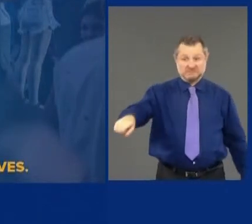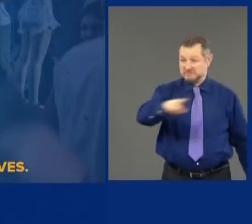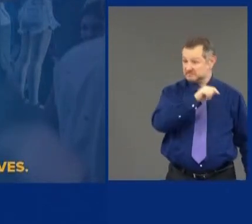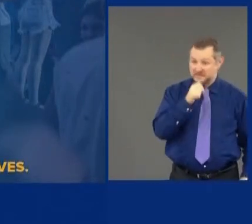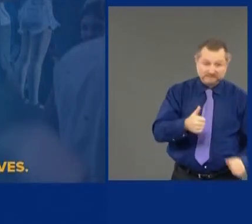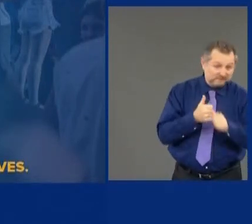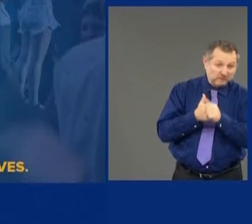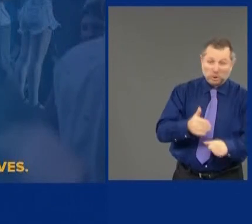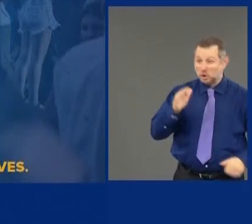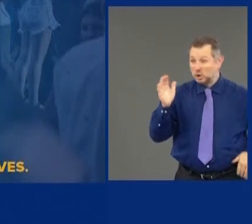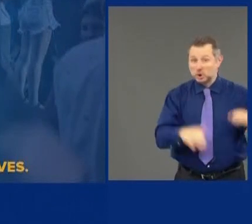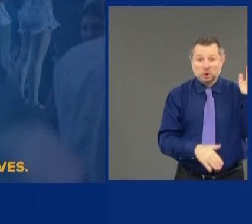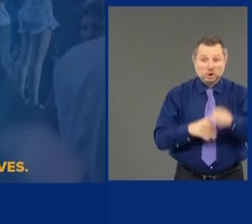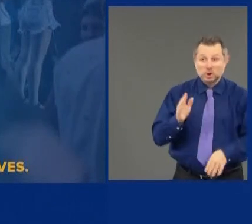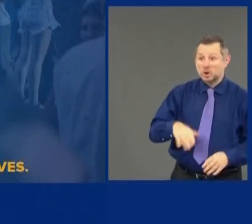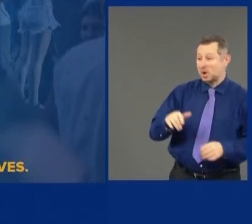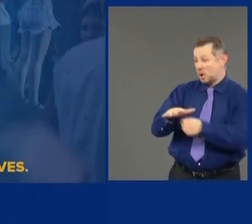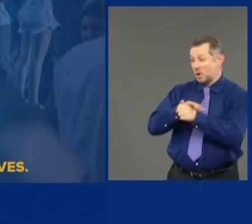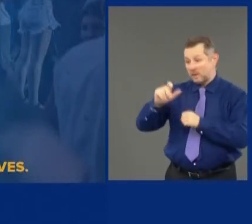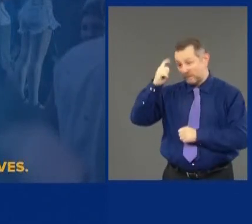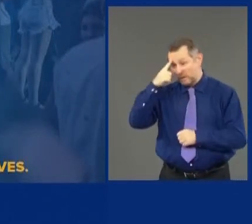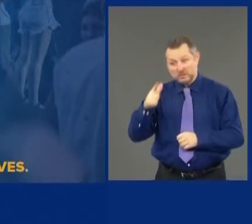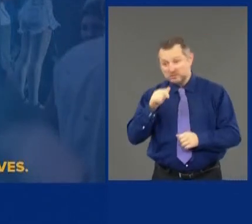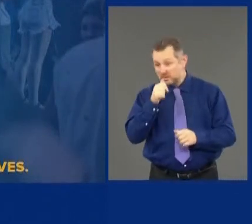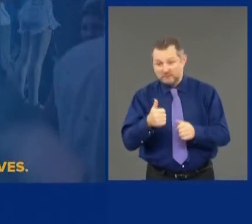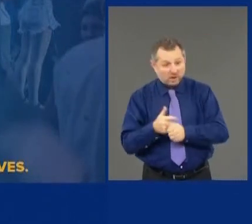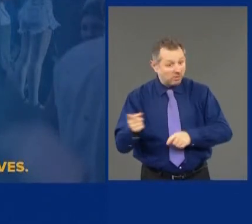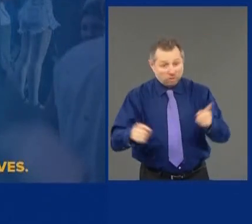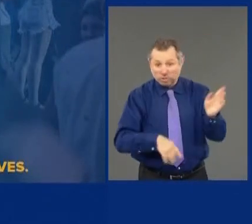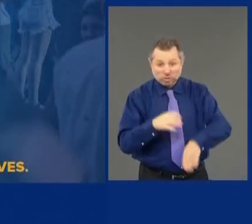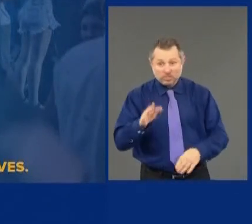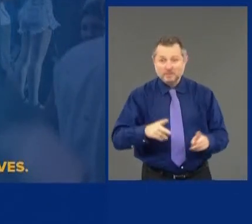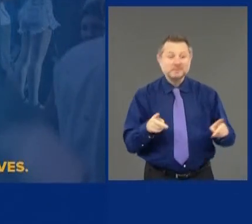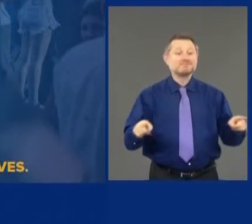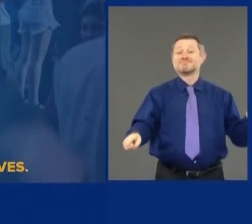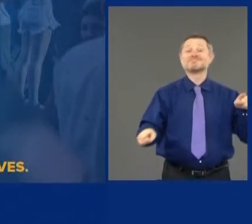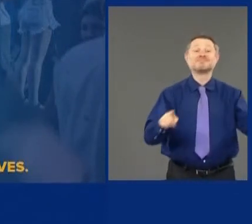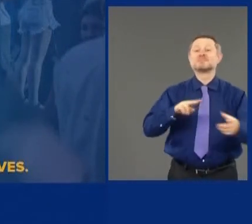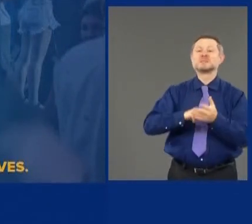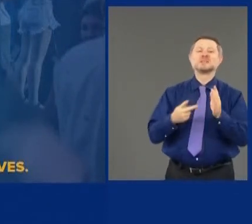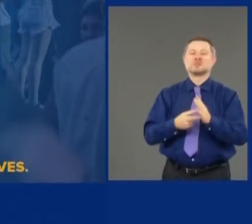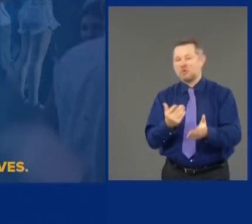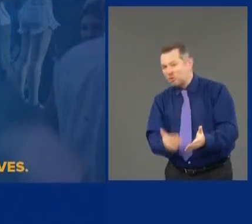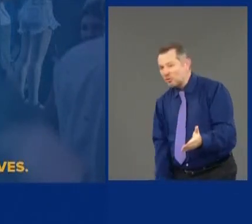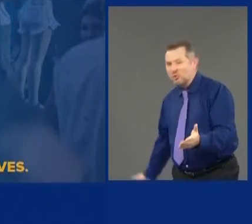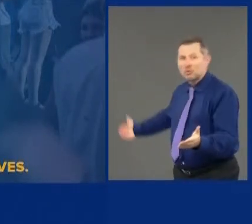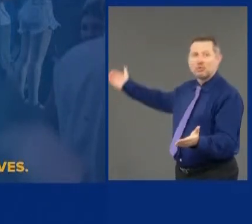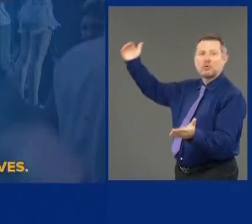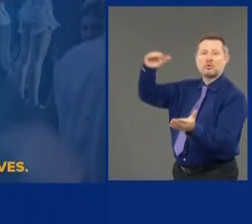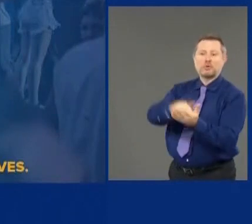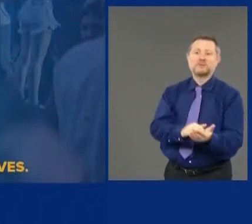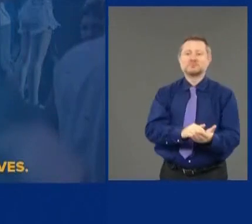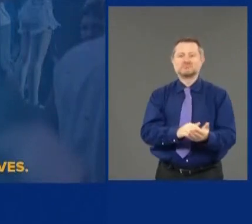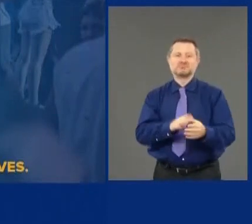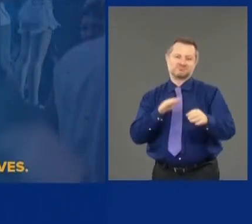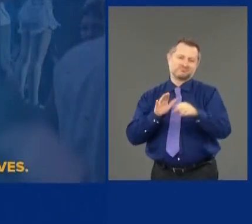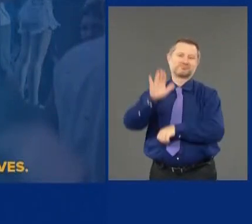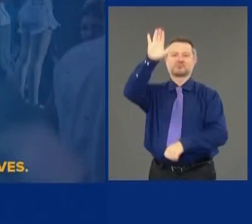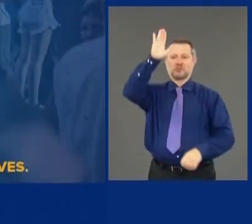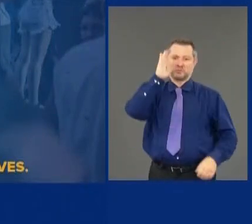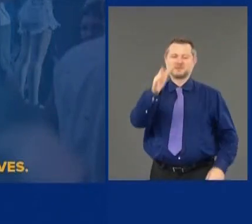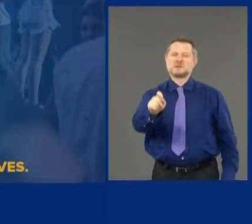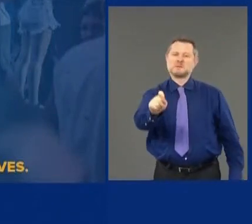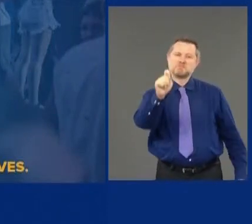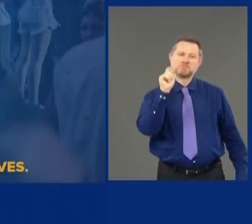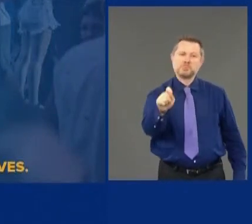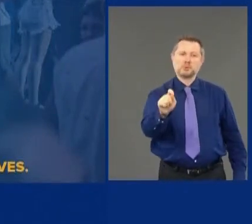Local government doesn't comply. We're back to the mountain. That is what is going to happen.